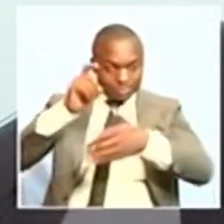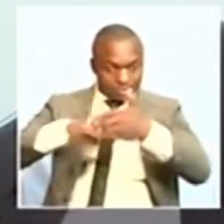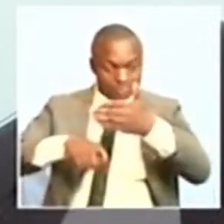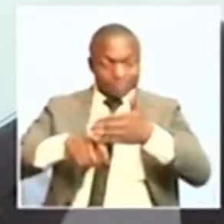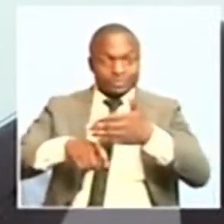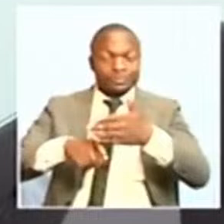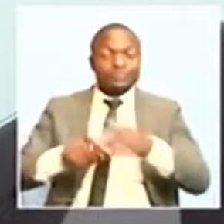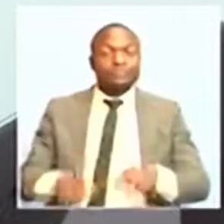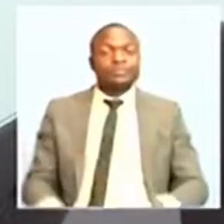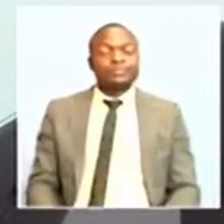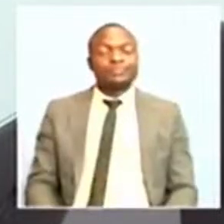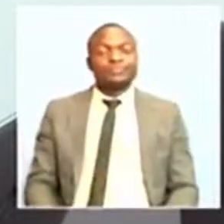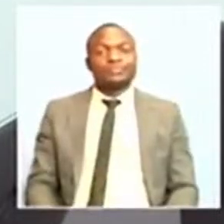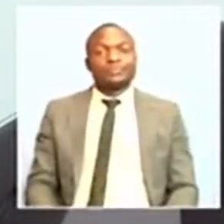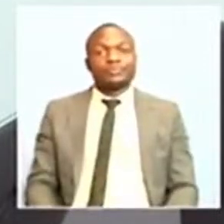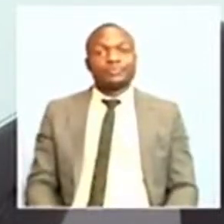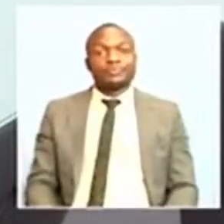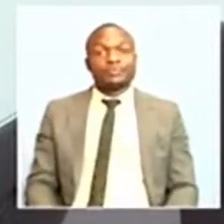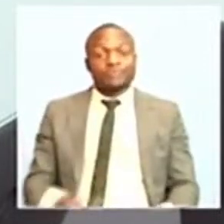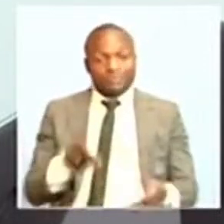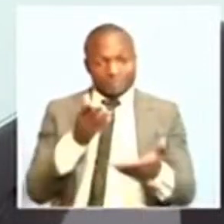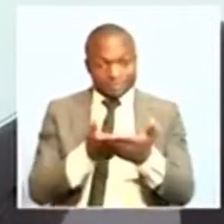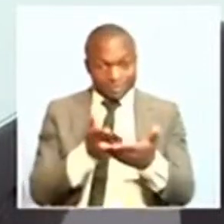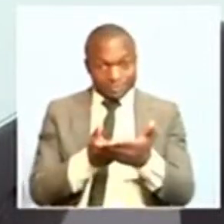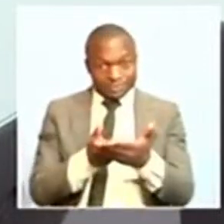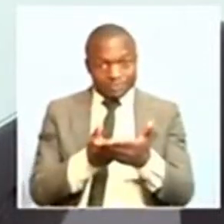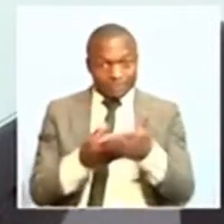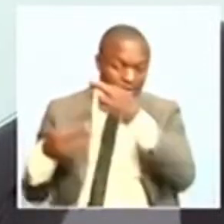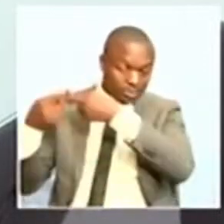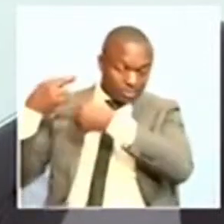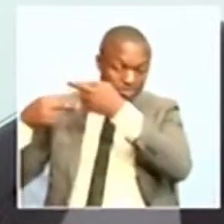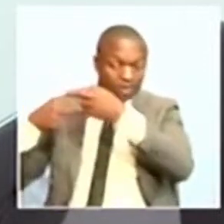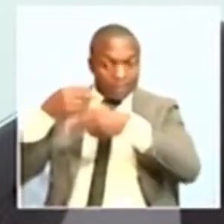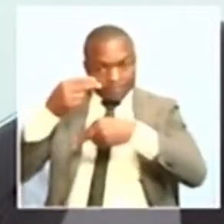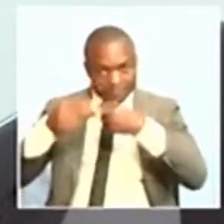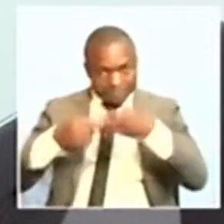automatic revision, means that